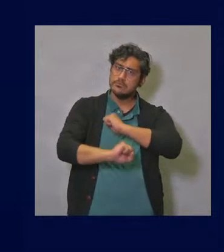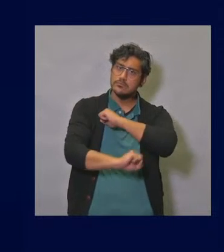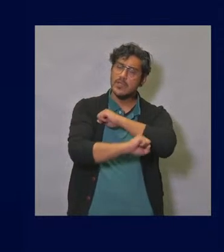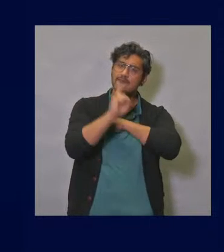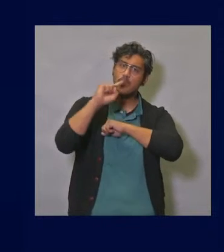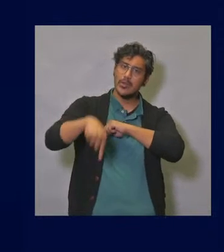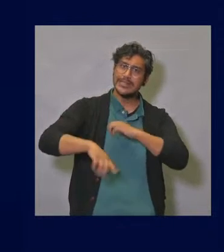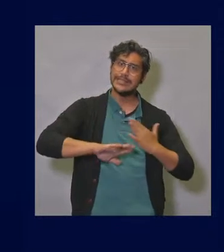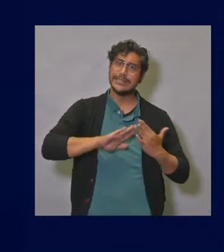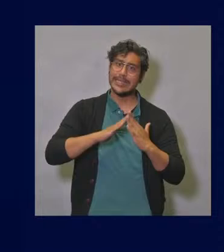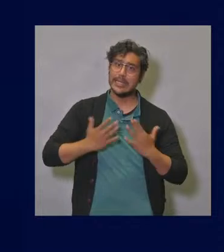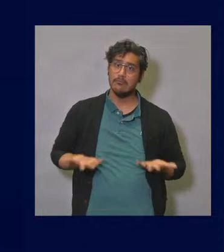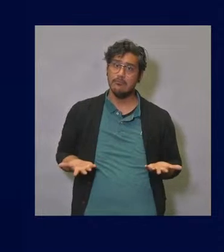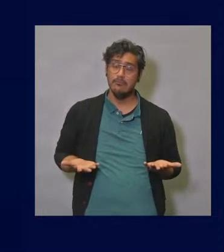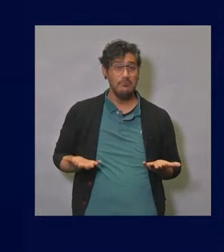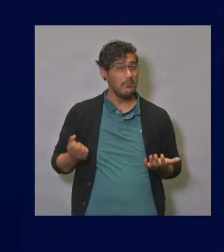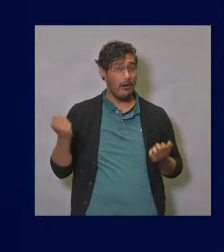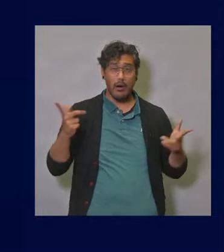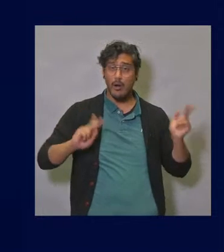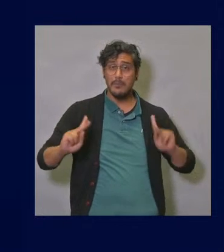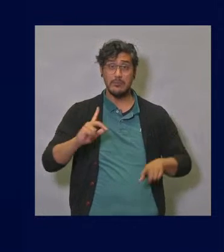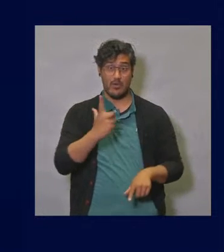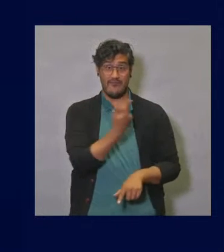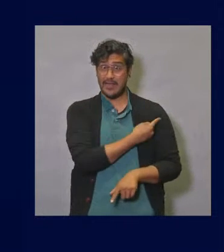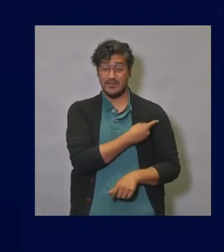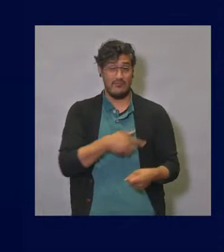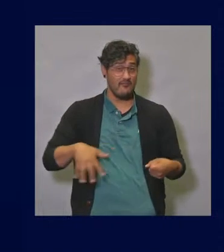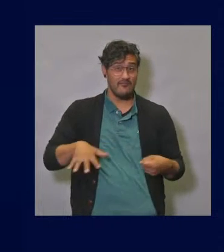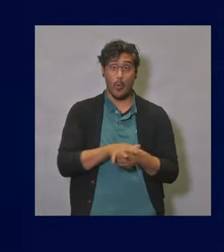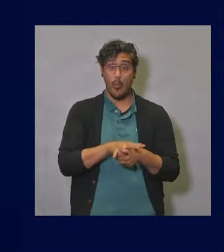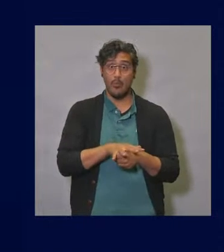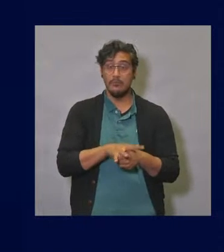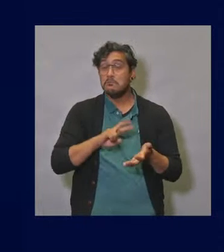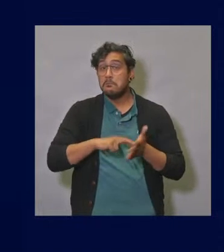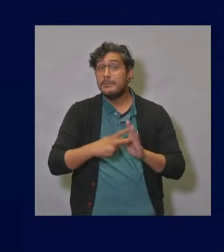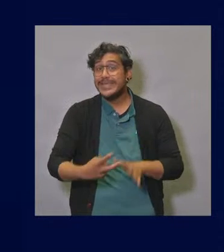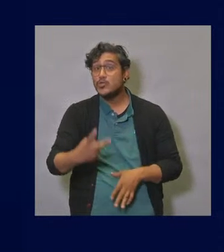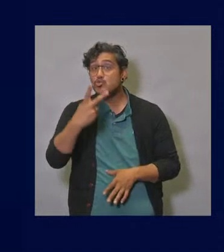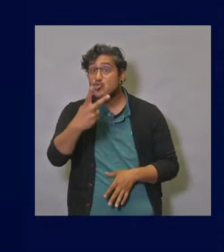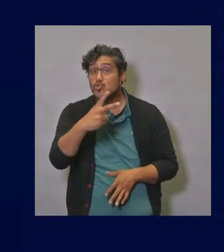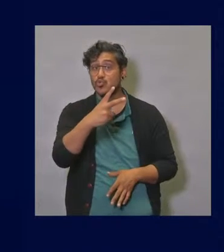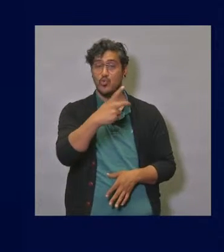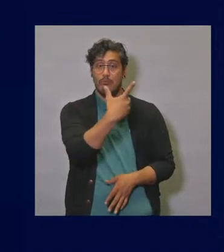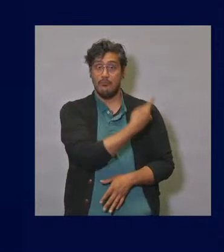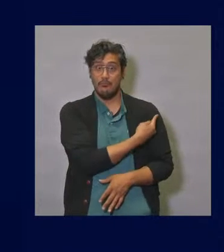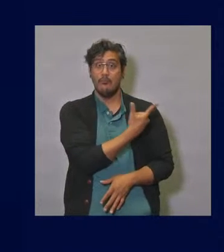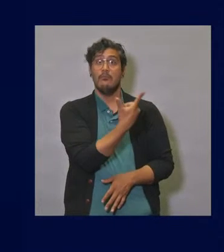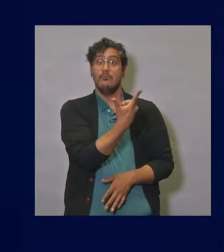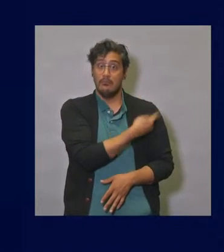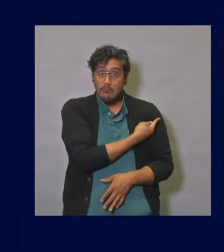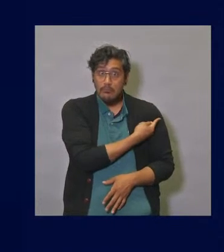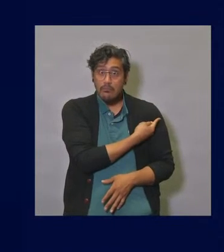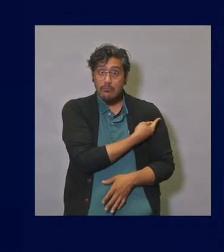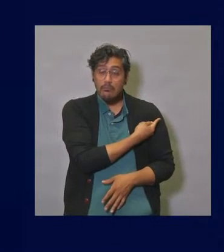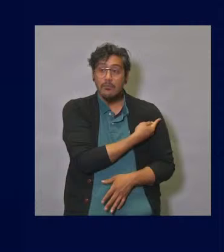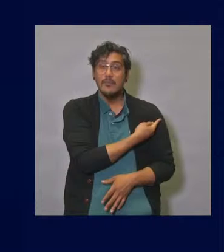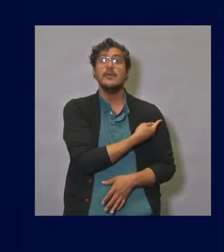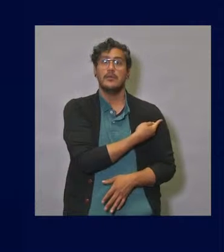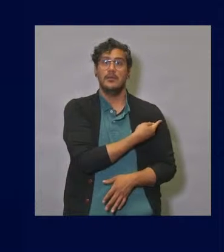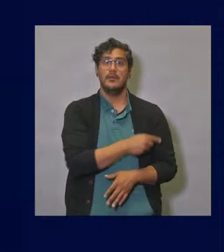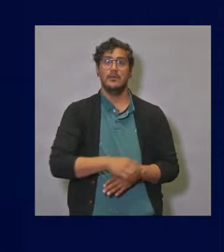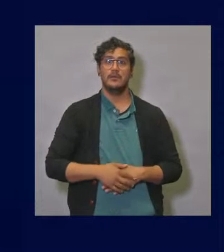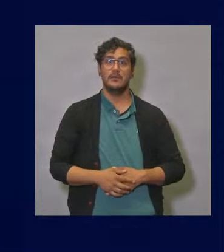city. Getting everyone fully vaccinated, which means 2 doses of the Pfizer and Moderna vaccine, if that's the vaccine you